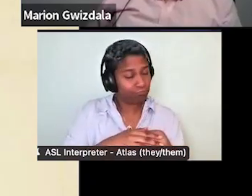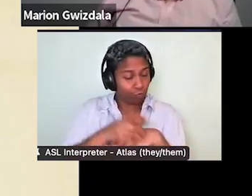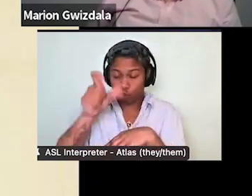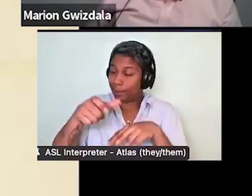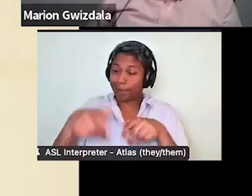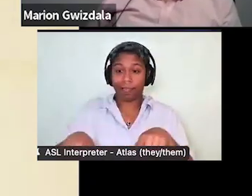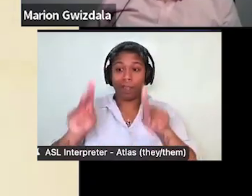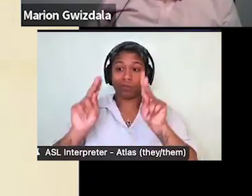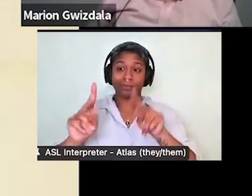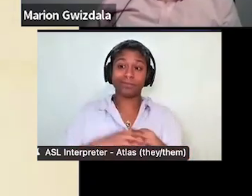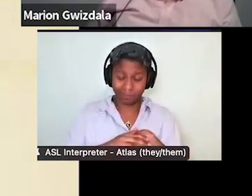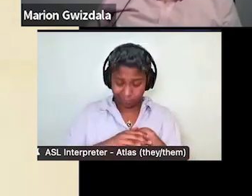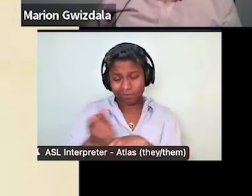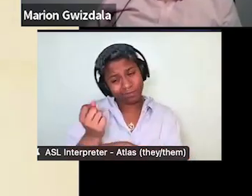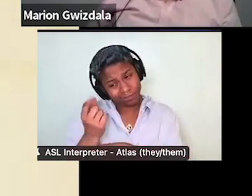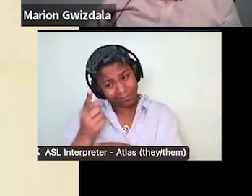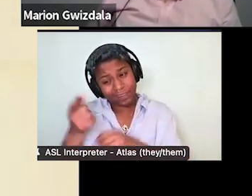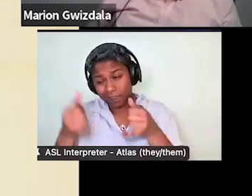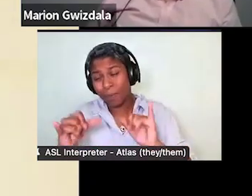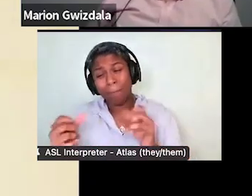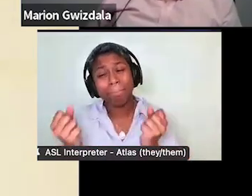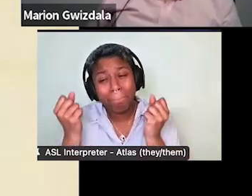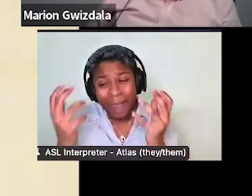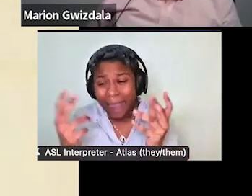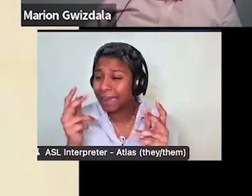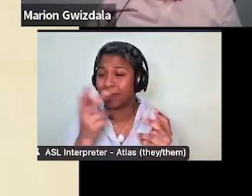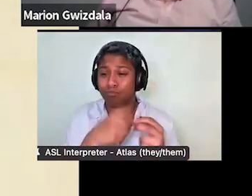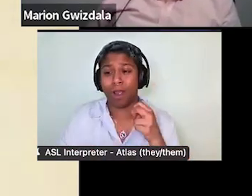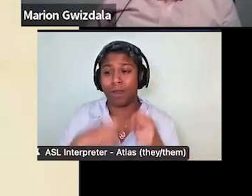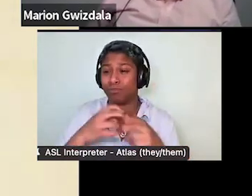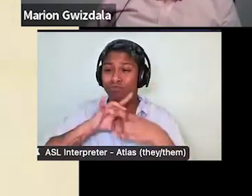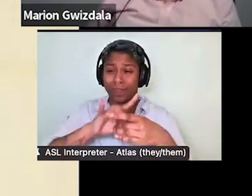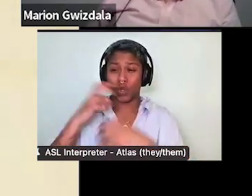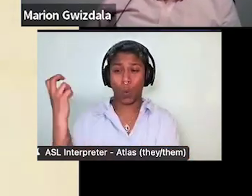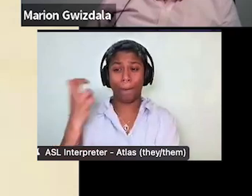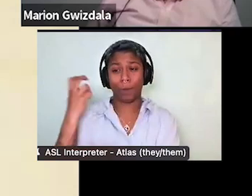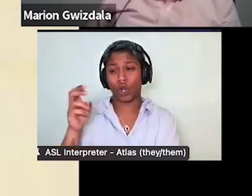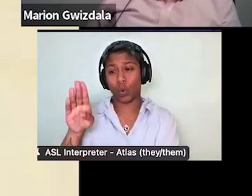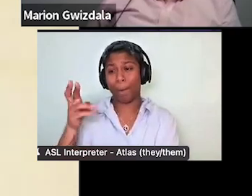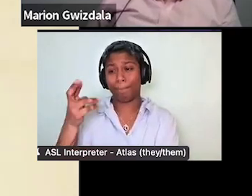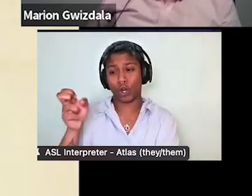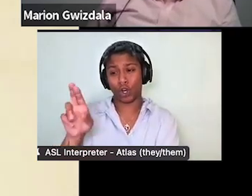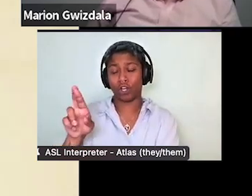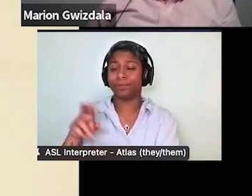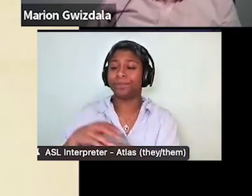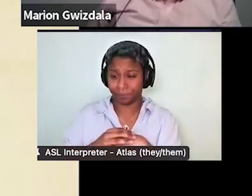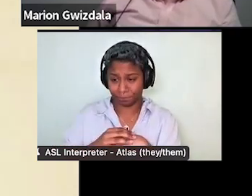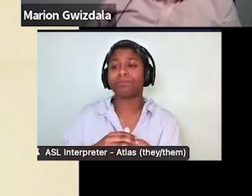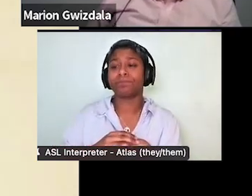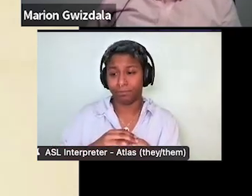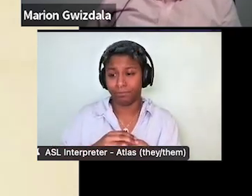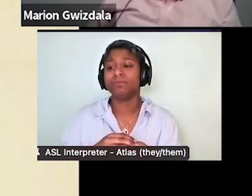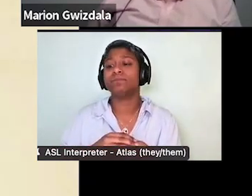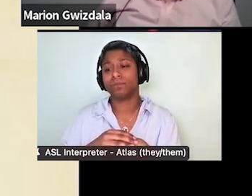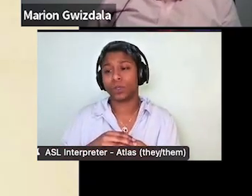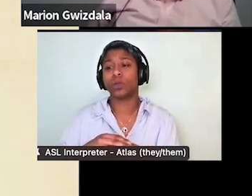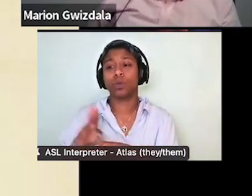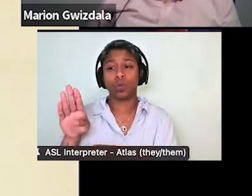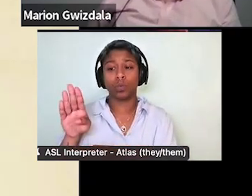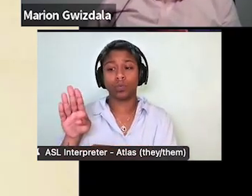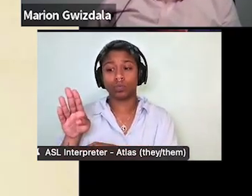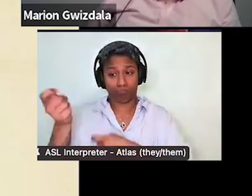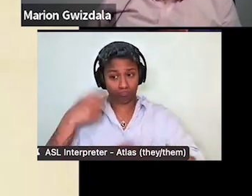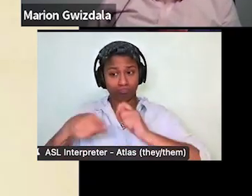have a lot of problems with Uber. In fact, Uber just came out with a new policy called